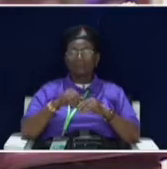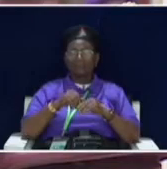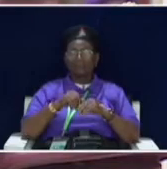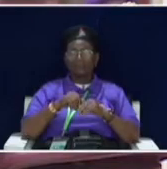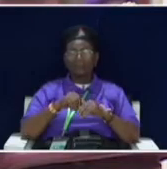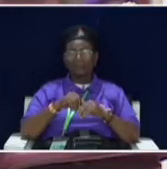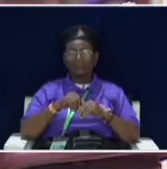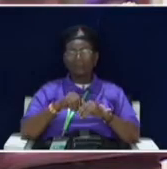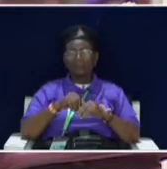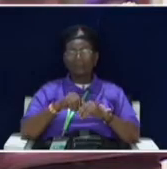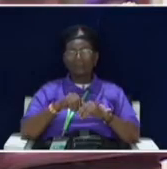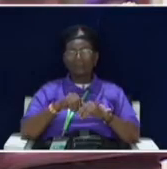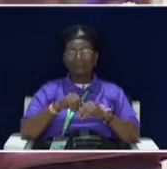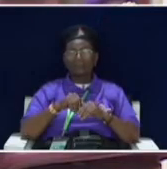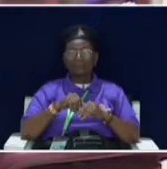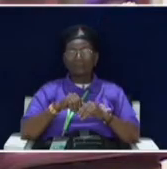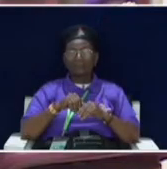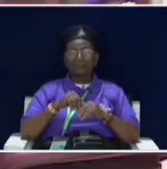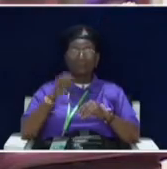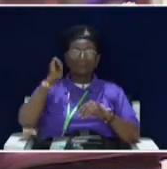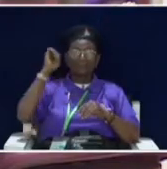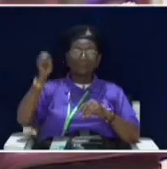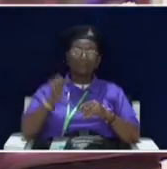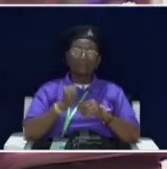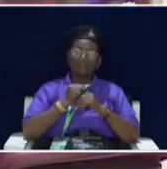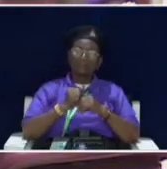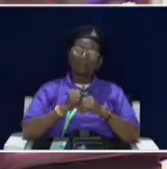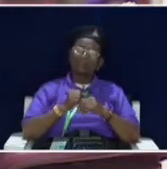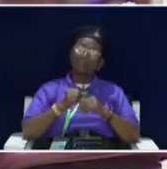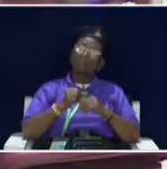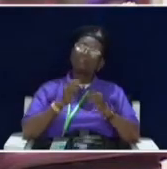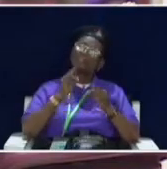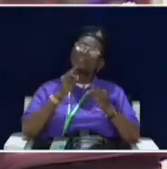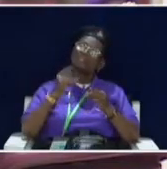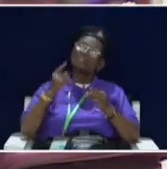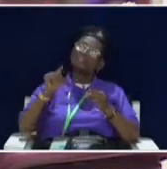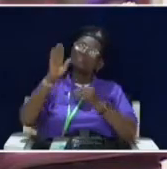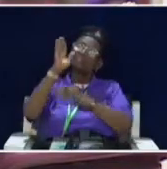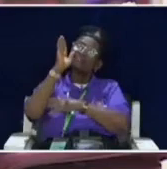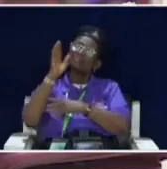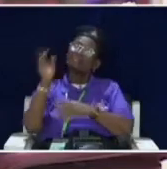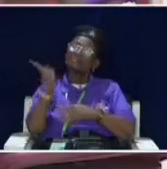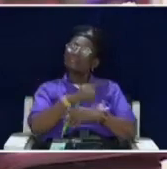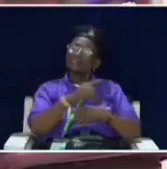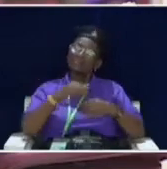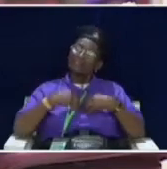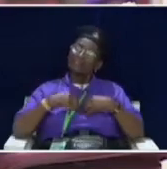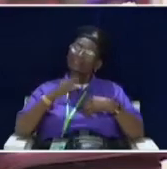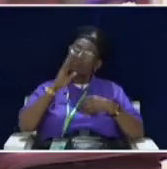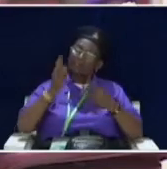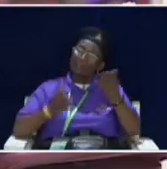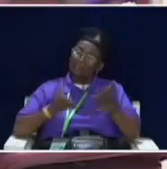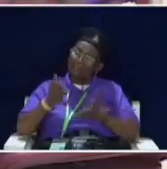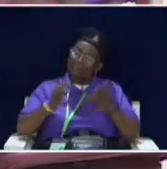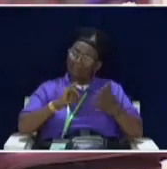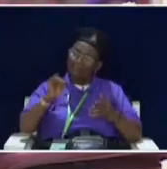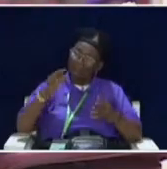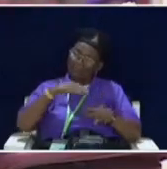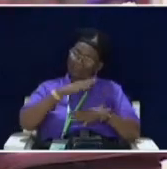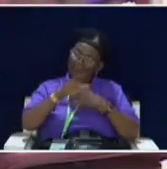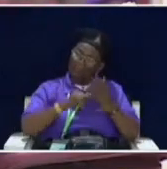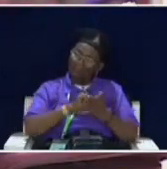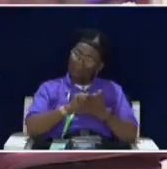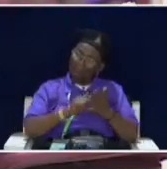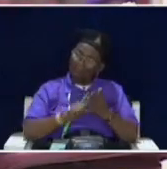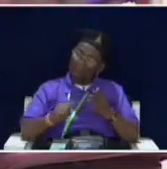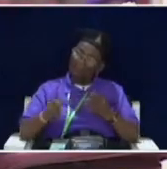the God you have been serving all these days, Olorun to tin sin saju asiko yi, the God who